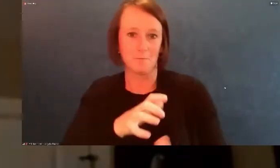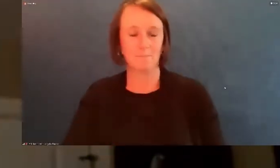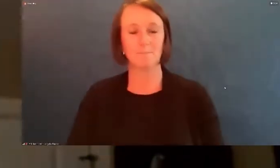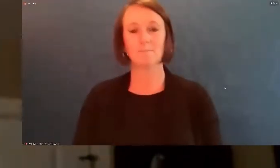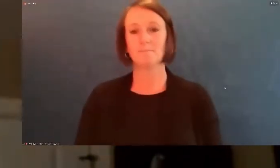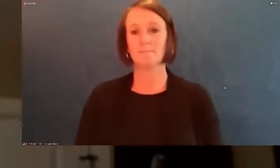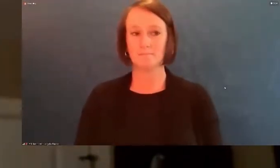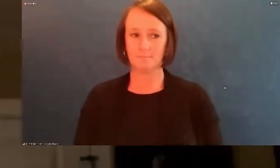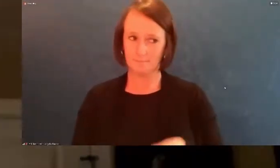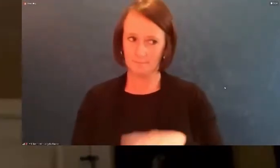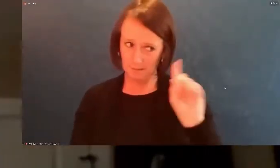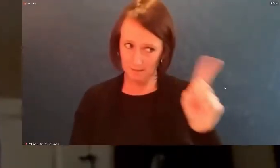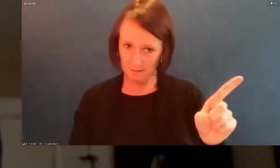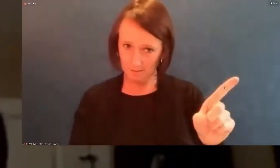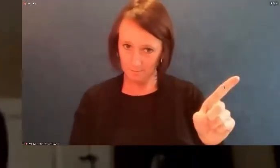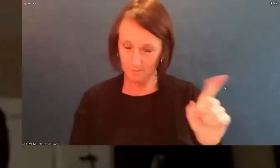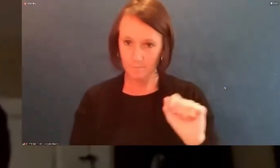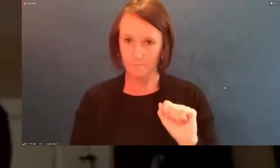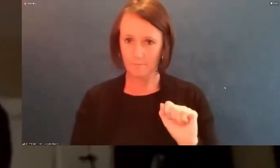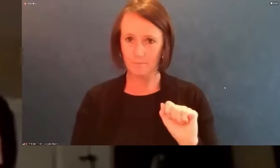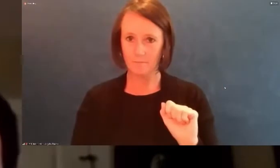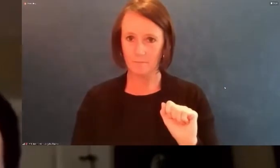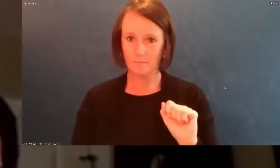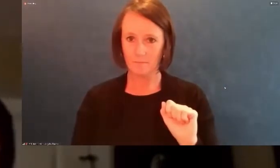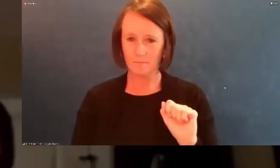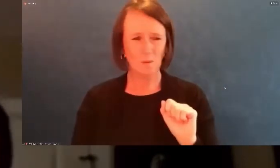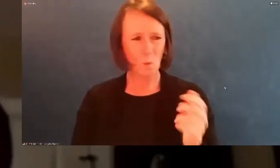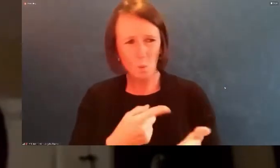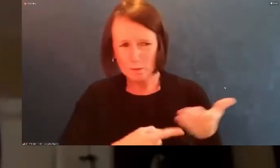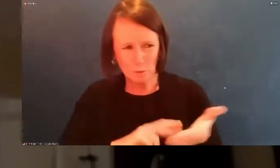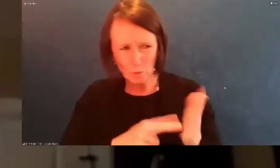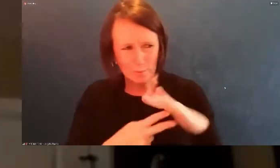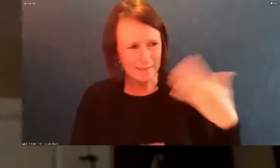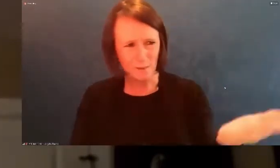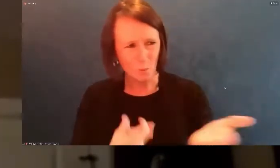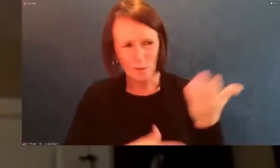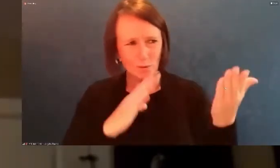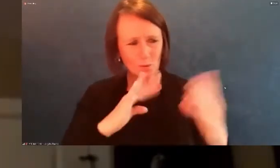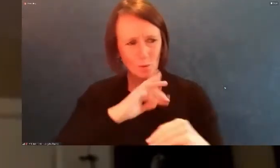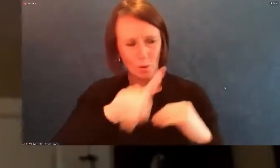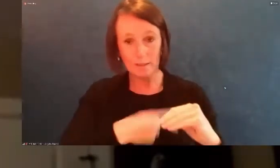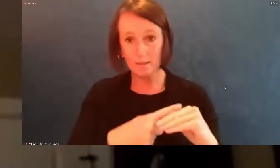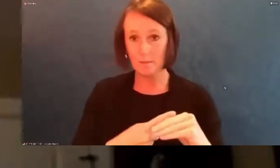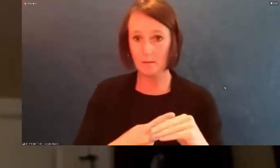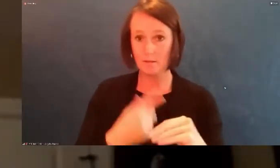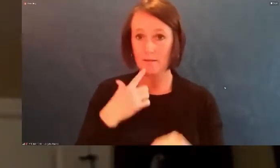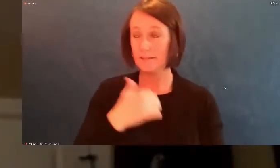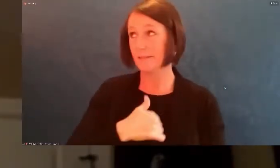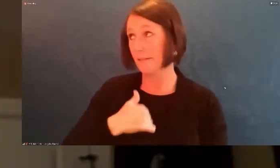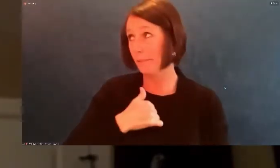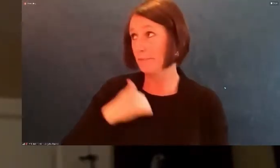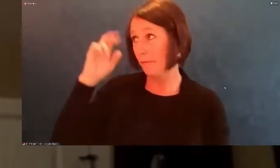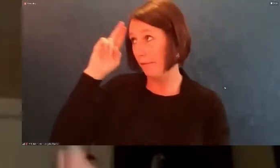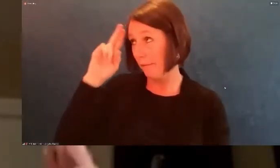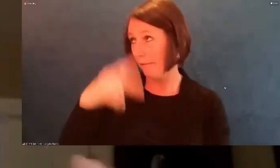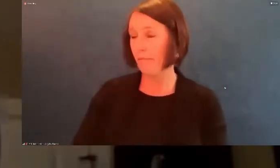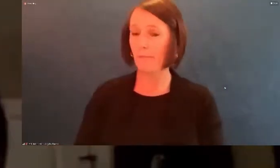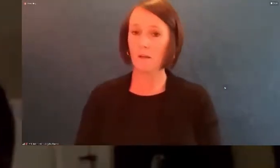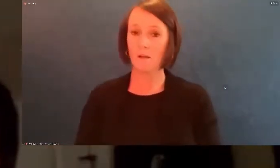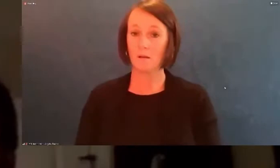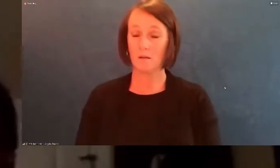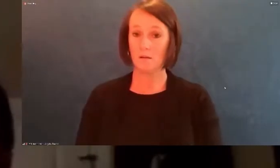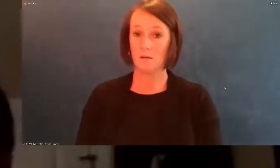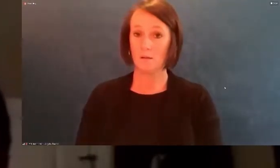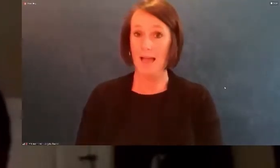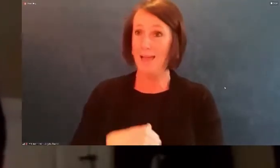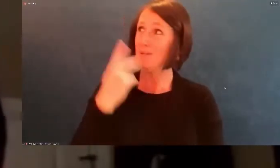he said, wait, what are you saying, nephew? What are you talking about? And I said, oh, sorry, uncle. It's just that I want to